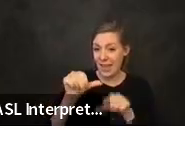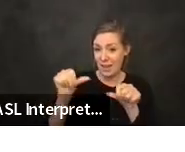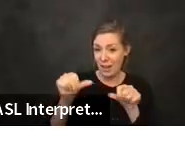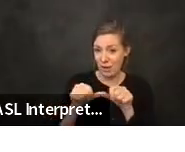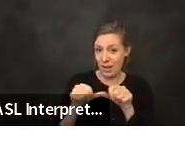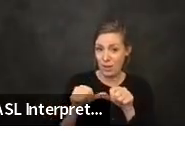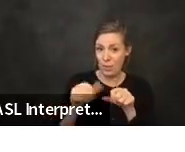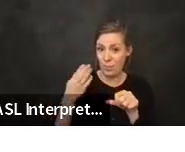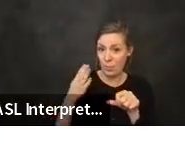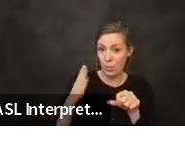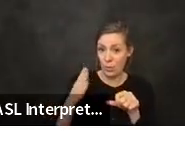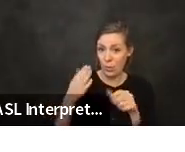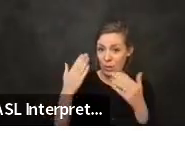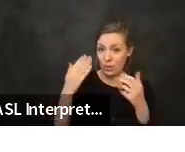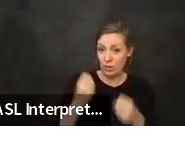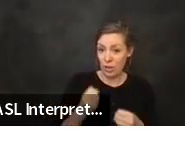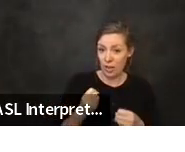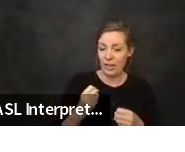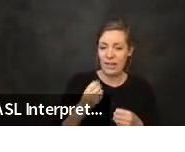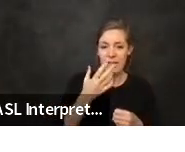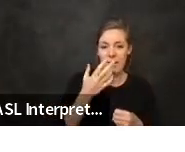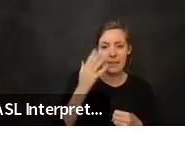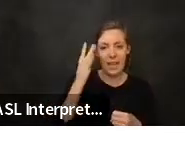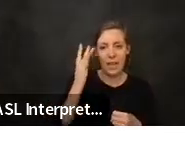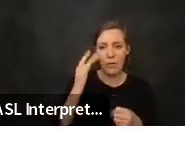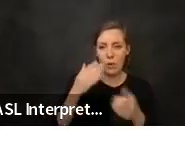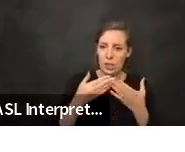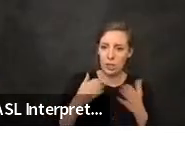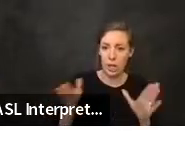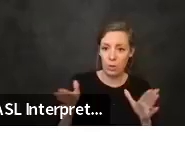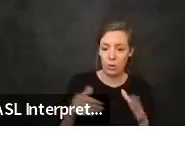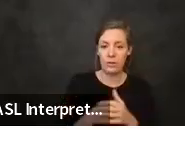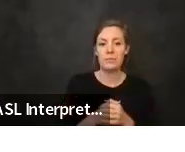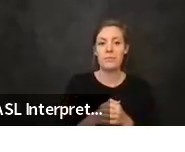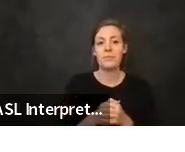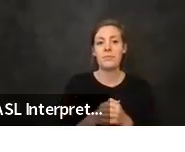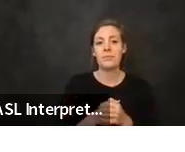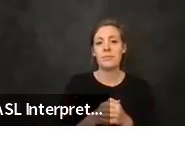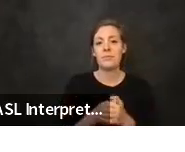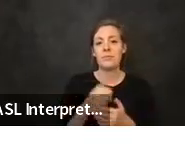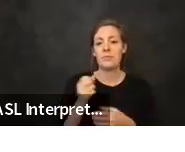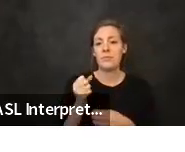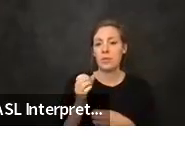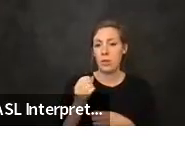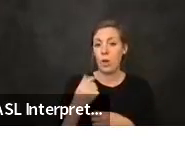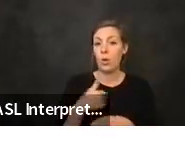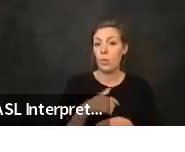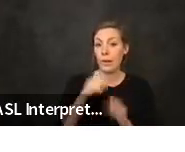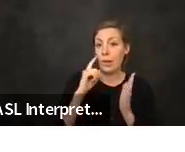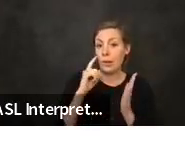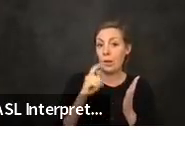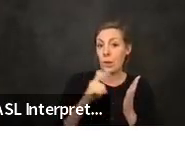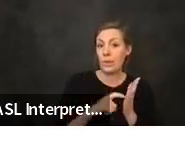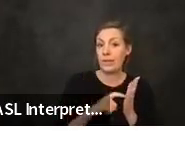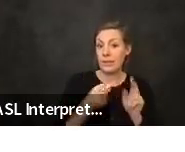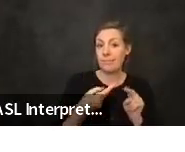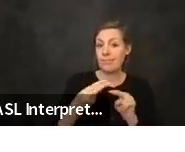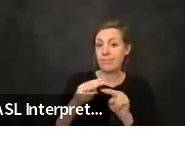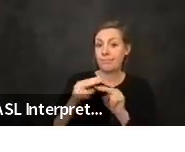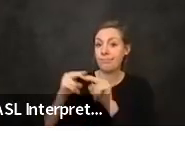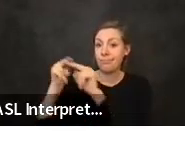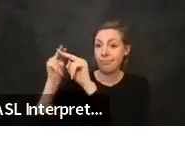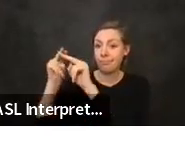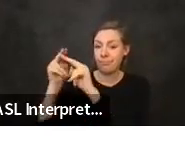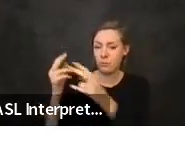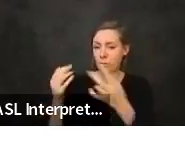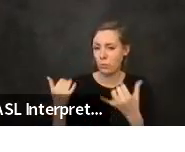blue line is California overall. And so we are seeing increased transmission